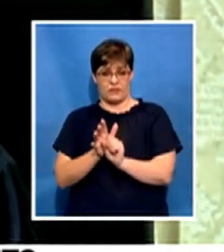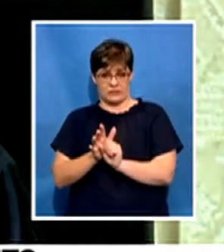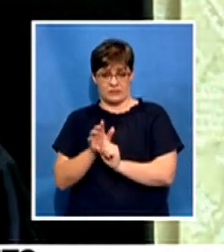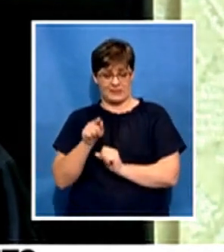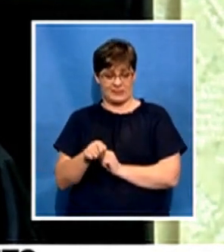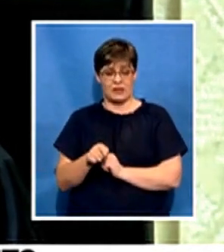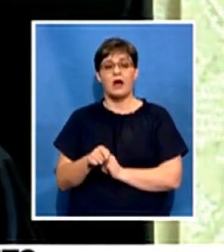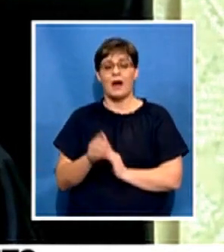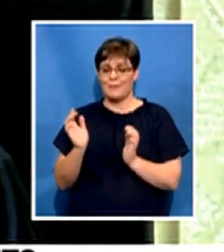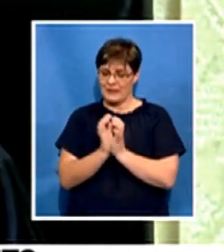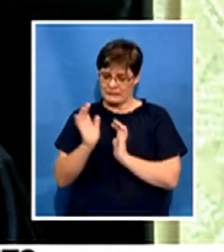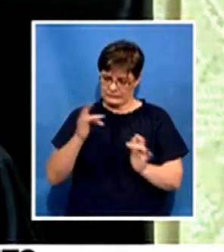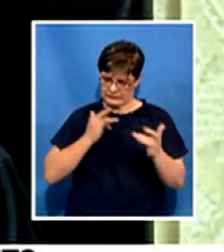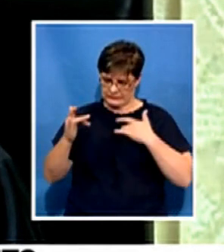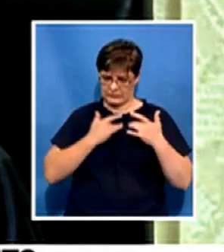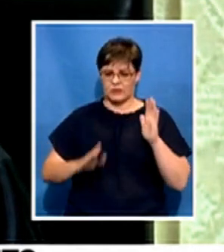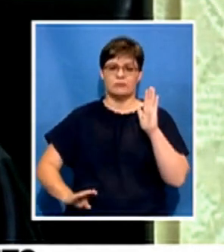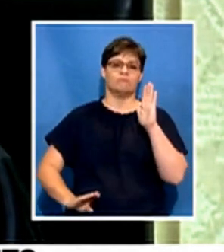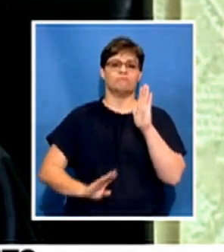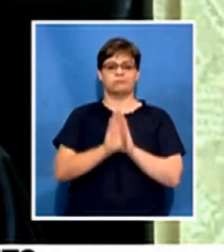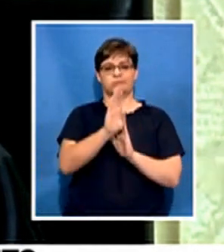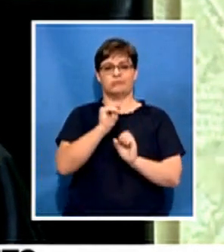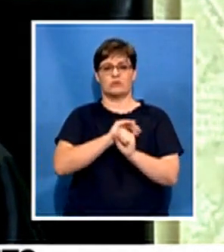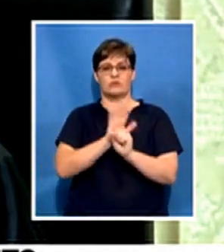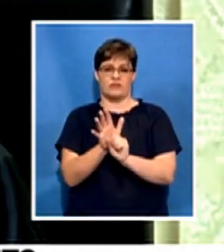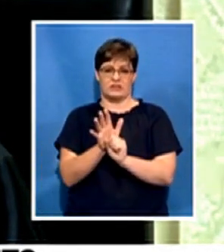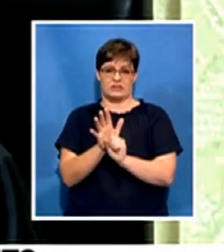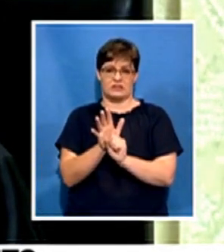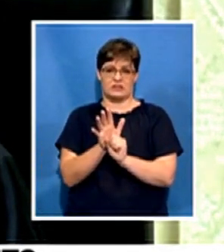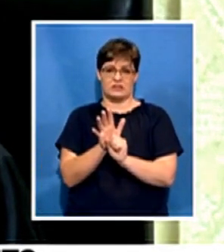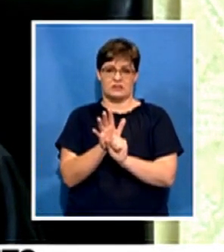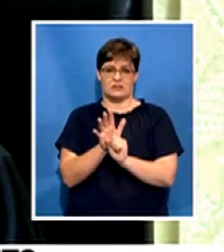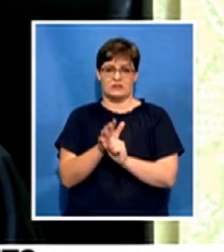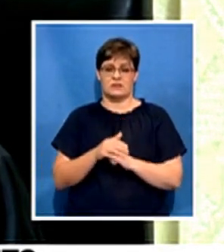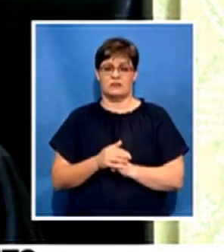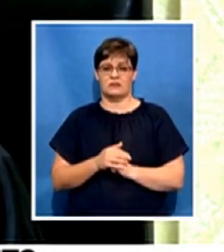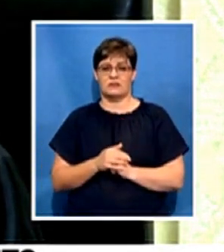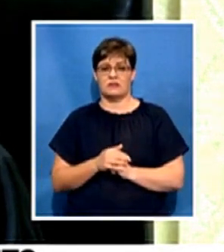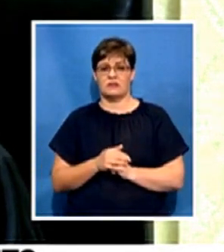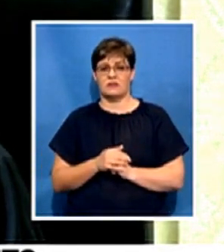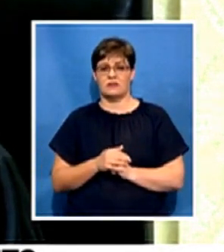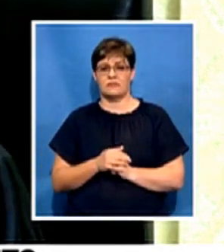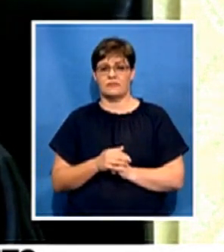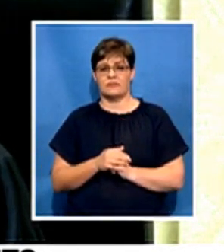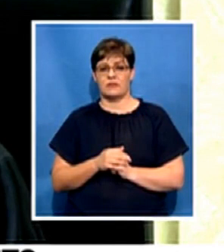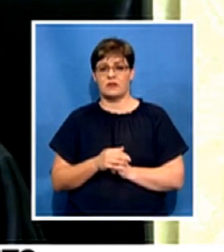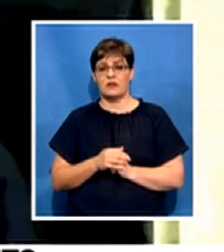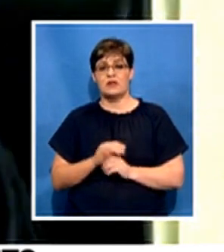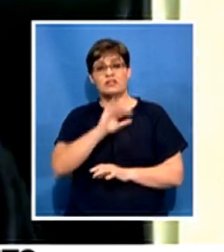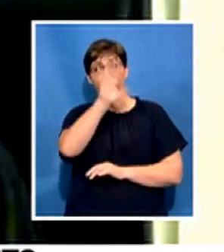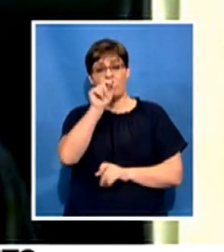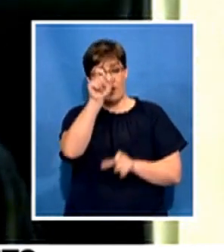in the COVID-19 infection and called on all South Africans to continue to take this